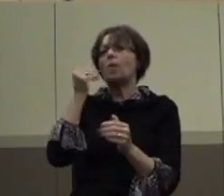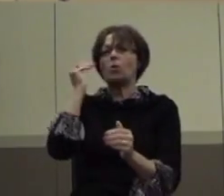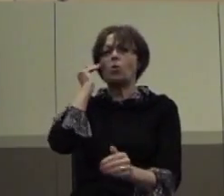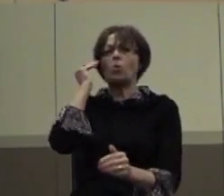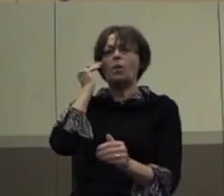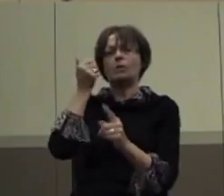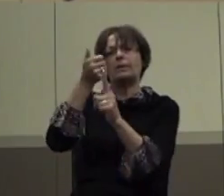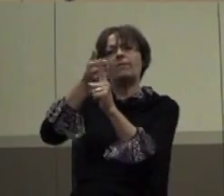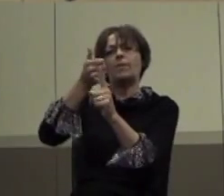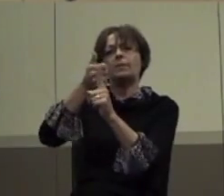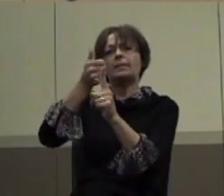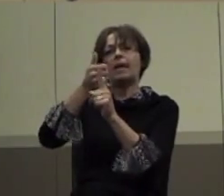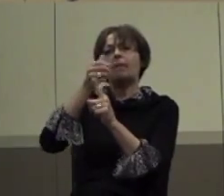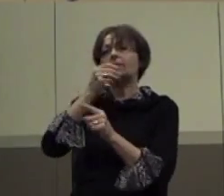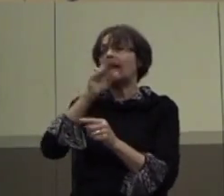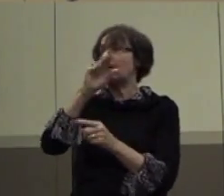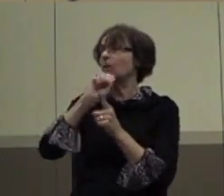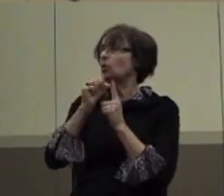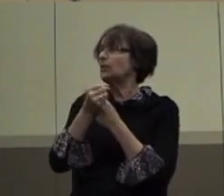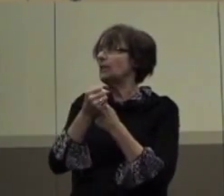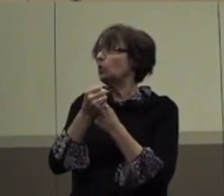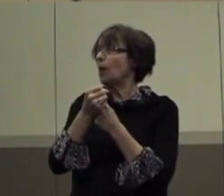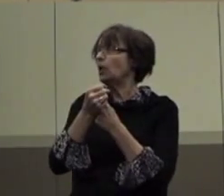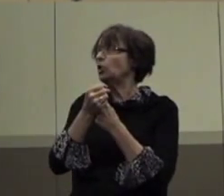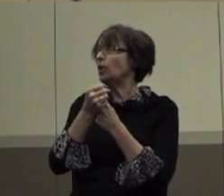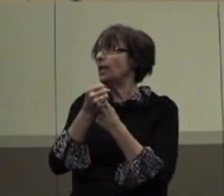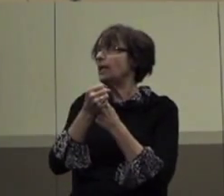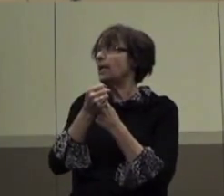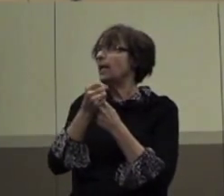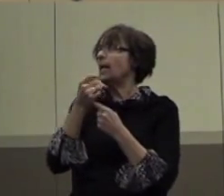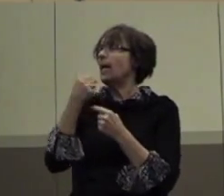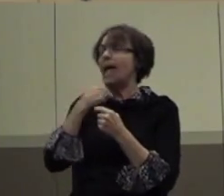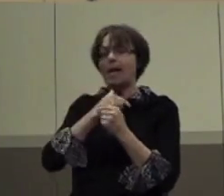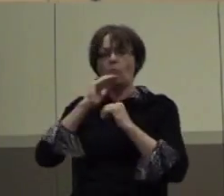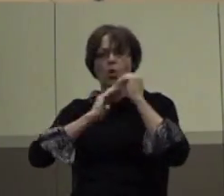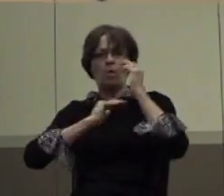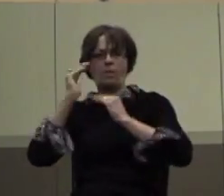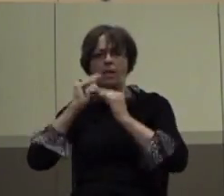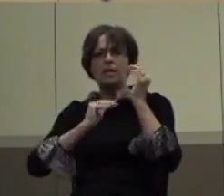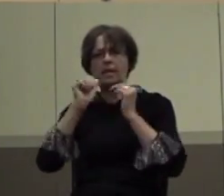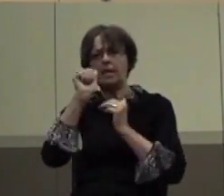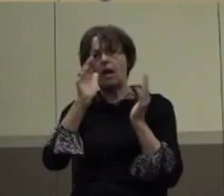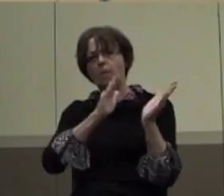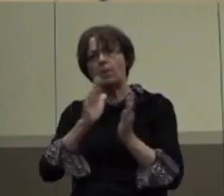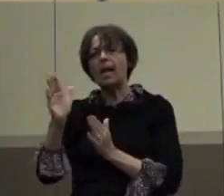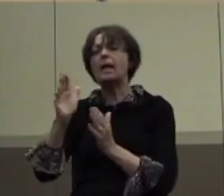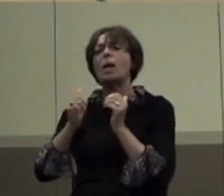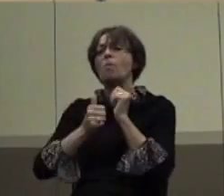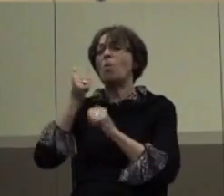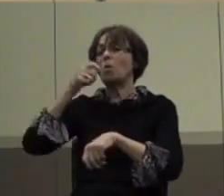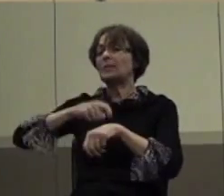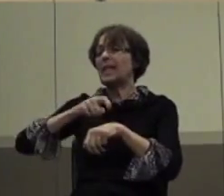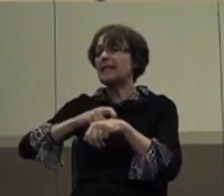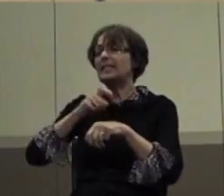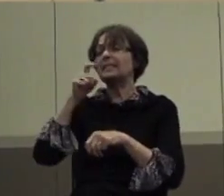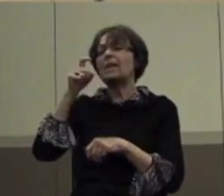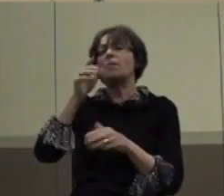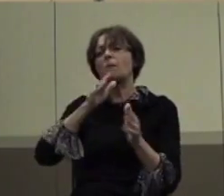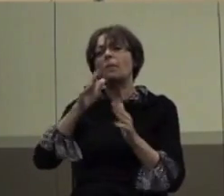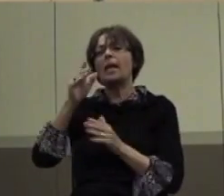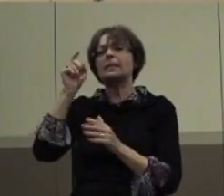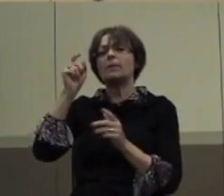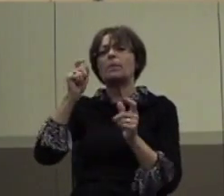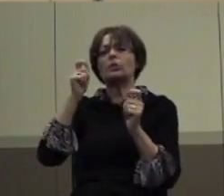of themselves and their situation. In these, we're building a plan. In most cases, these plans have to change that